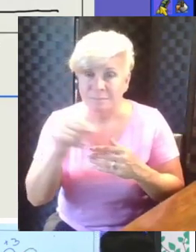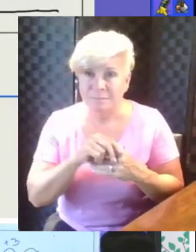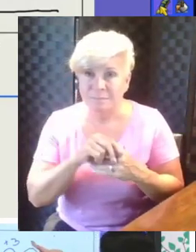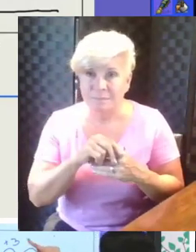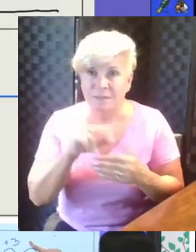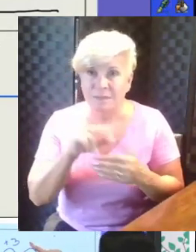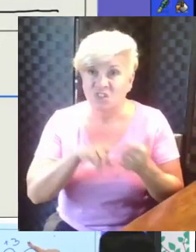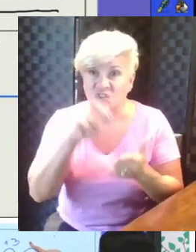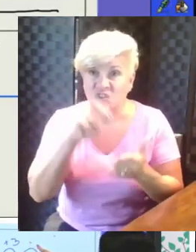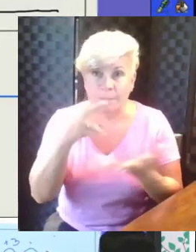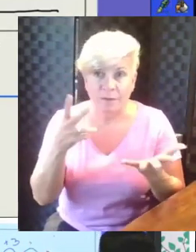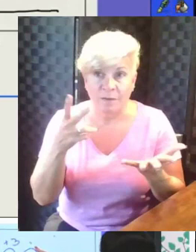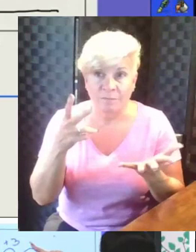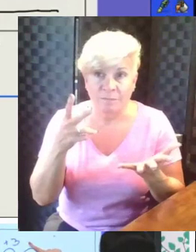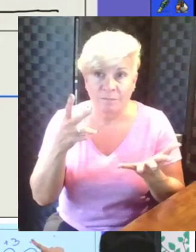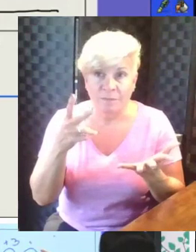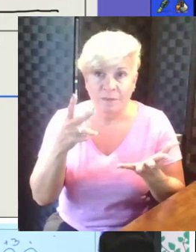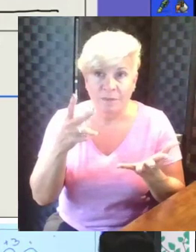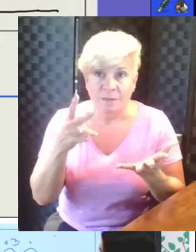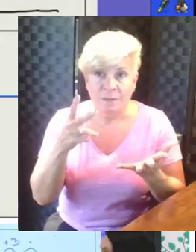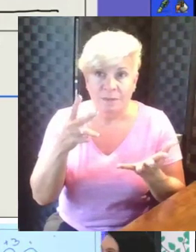That would be a jump of